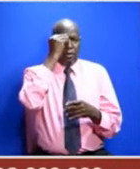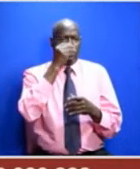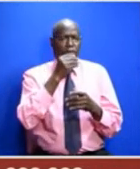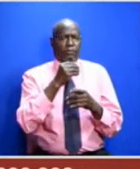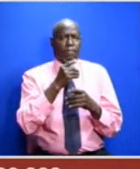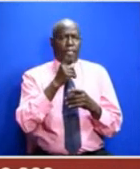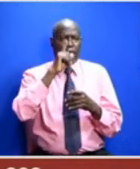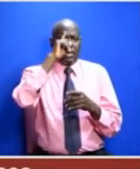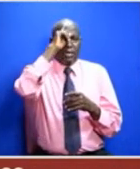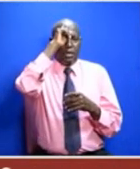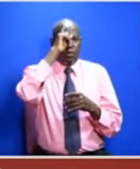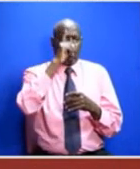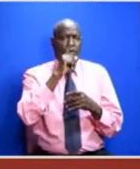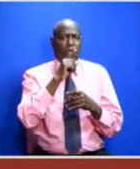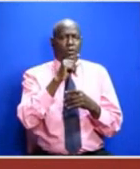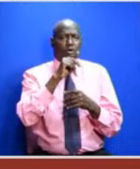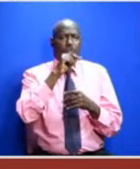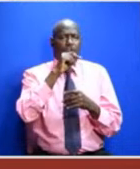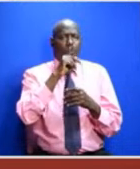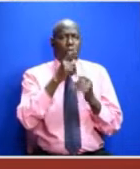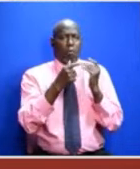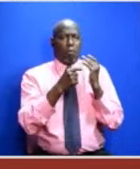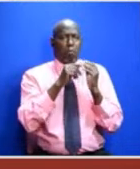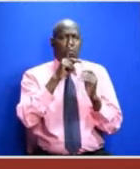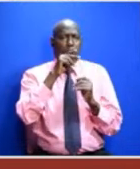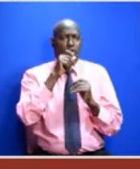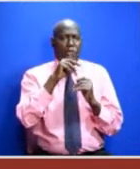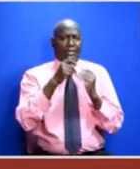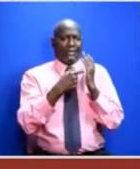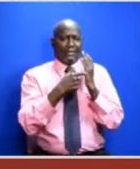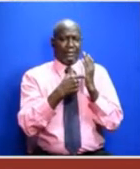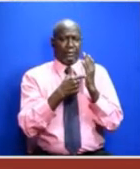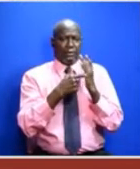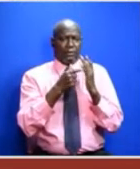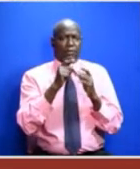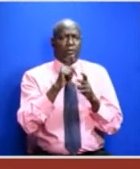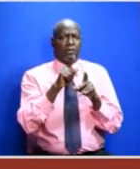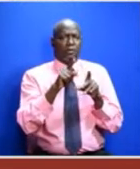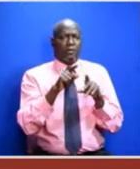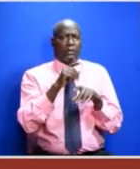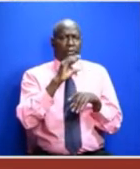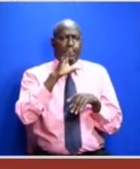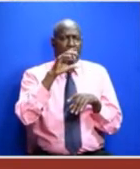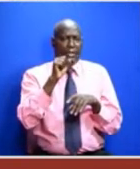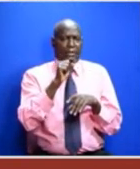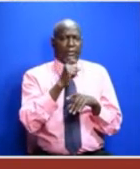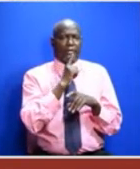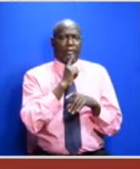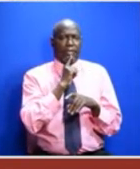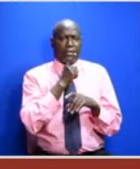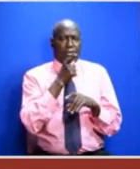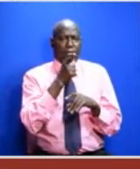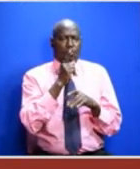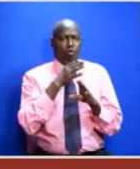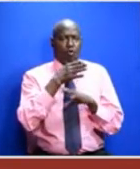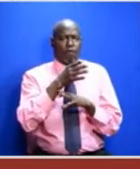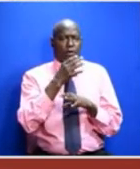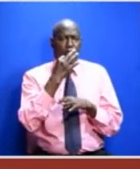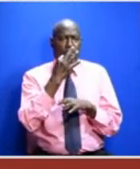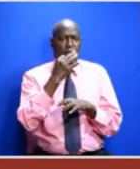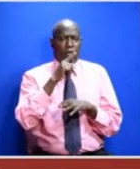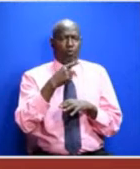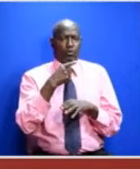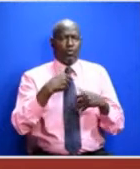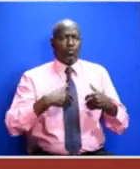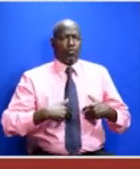Polytechnic during the Jitume Digital Laboratory and Wi-Fi launch at the institution, the CS stated that over